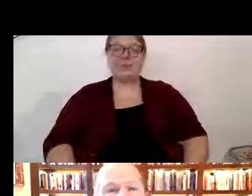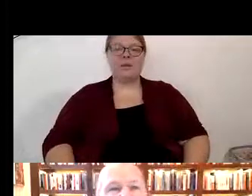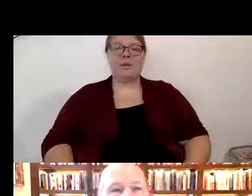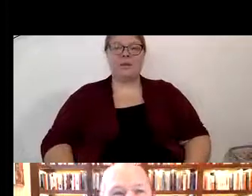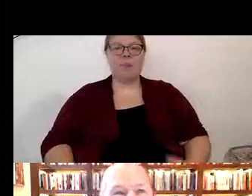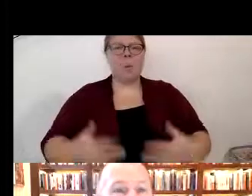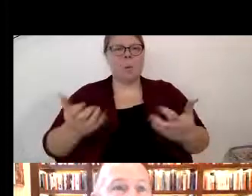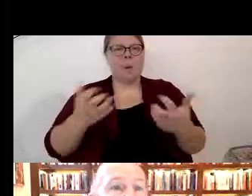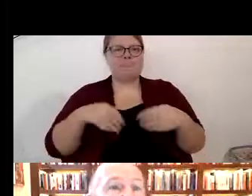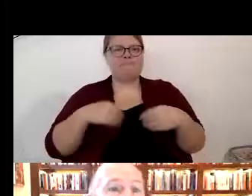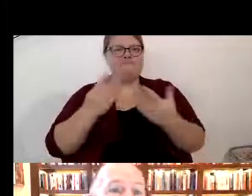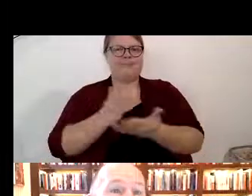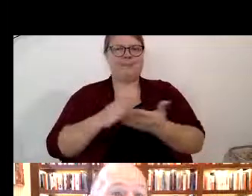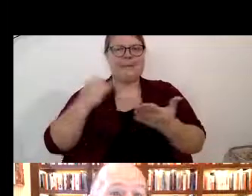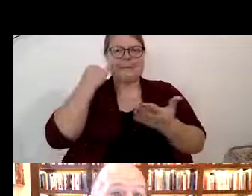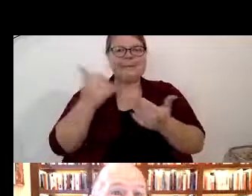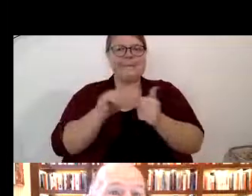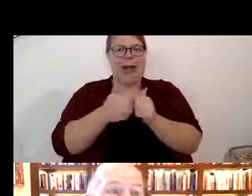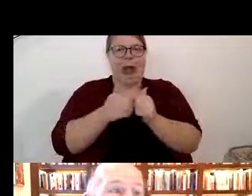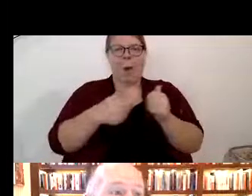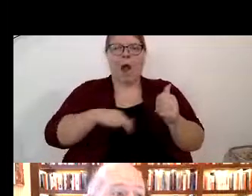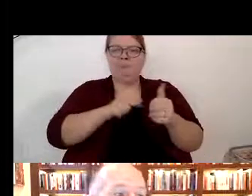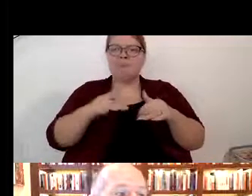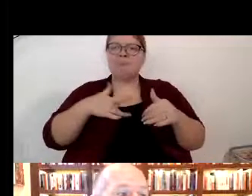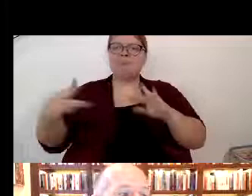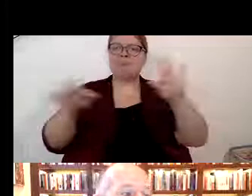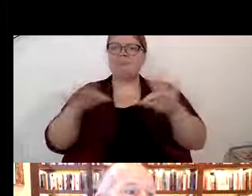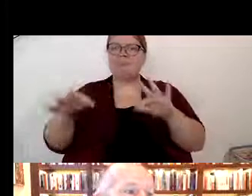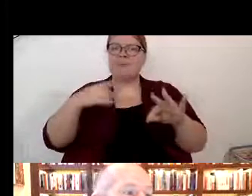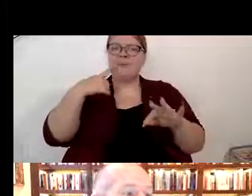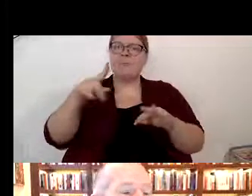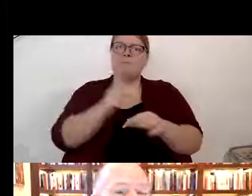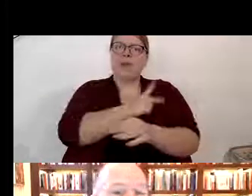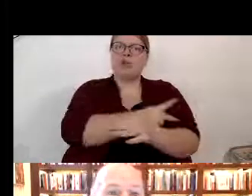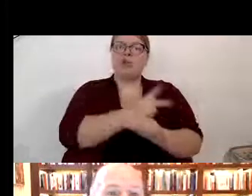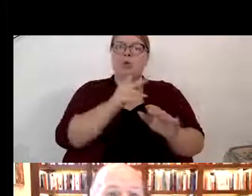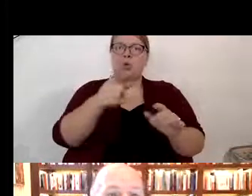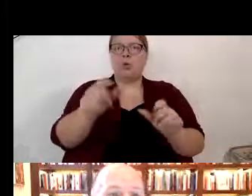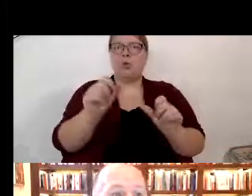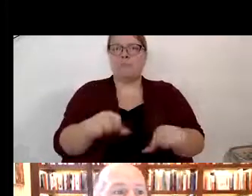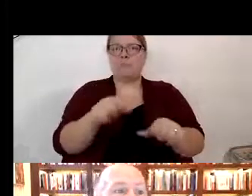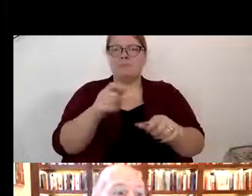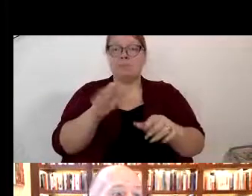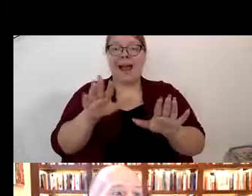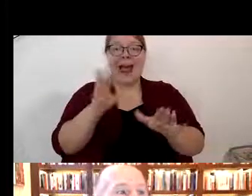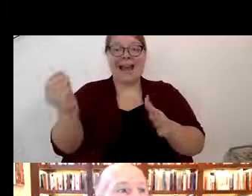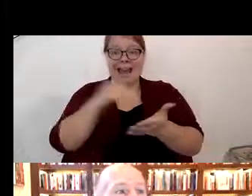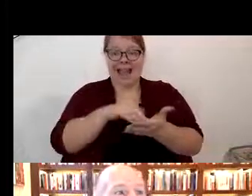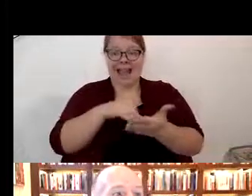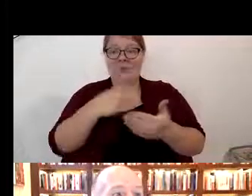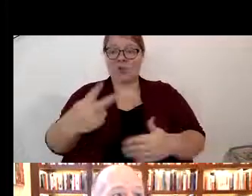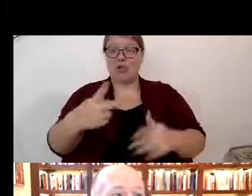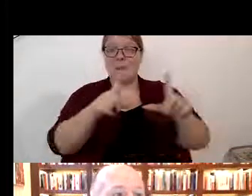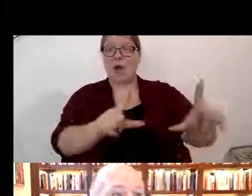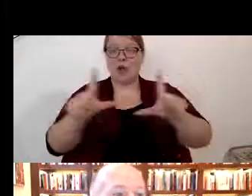able to share some ideas in terms of how I talk about it with patients to give you an idea of the same. I do have dual monitors, so I've got